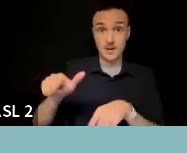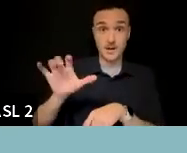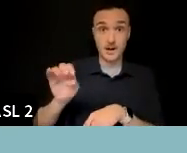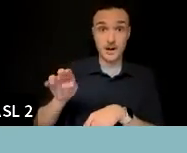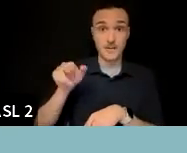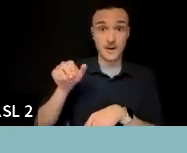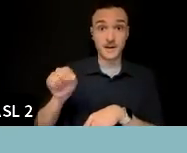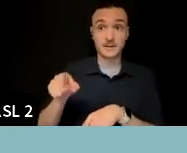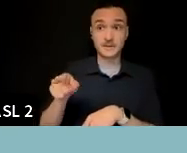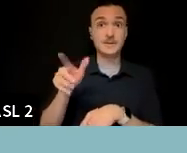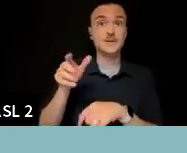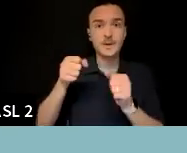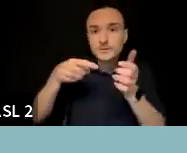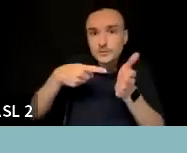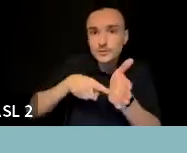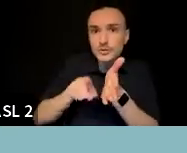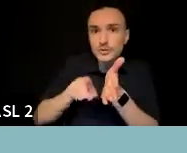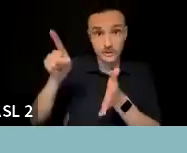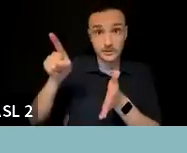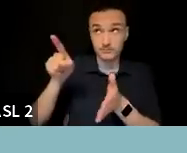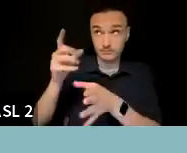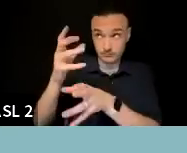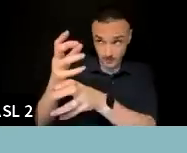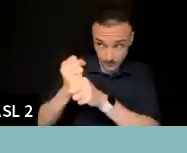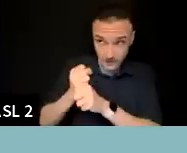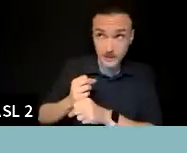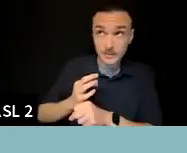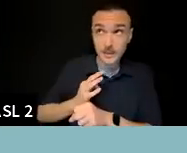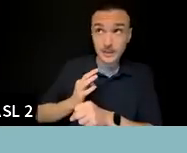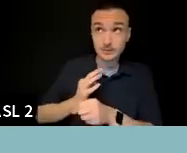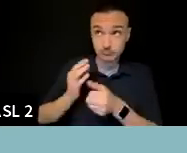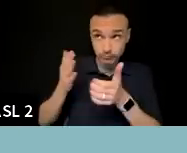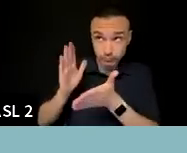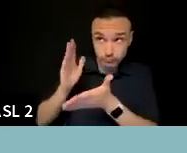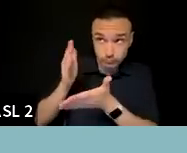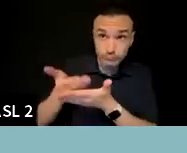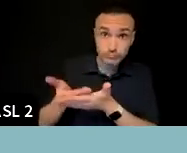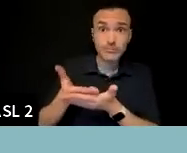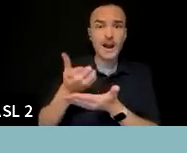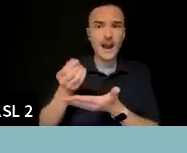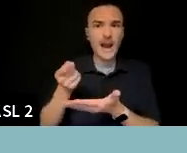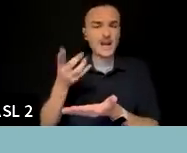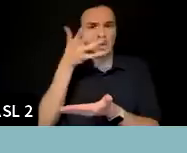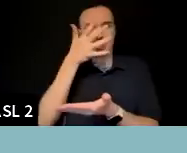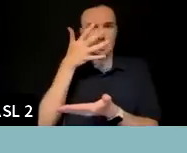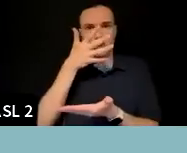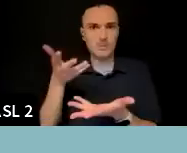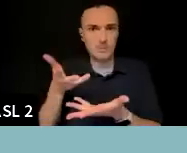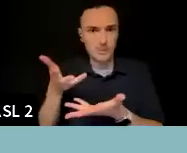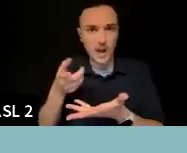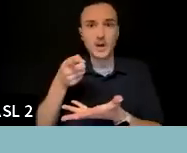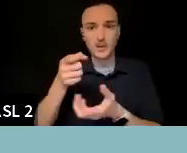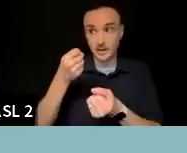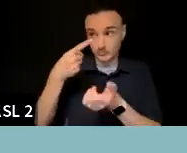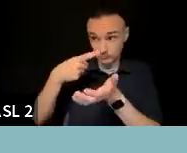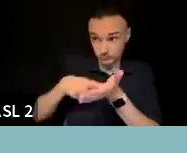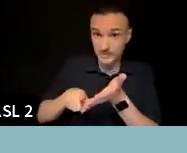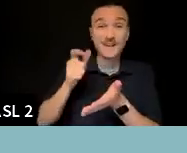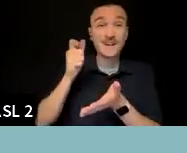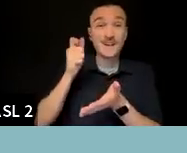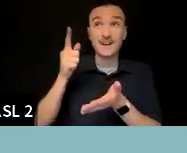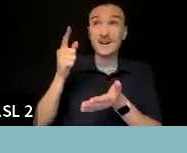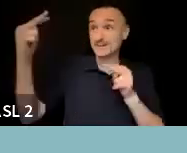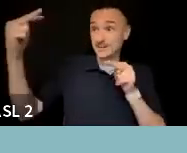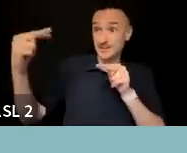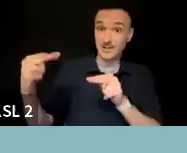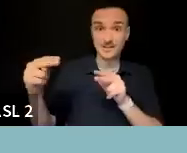your application and that it looks just like you expected it to. We like to say, if you can't view it, we can't review it. I